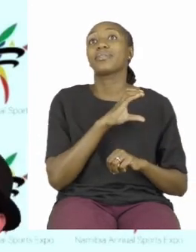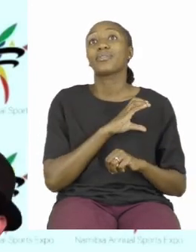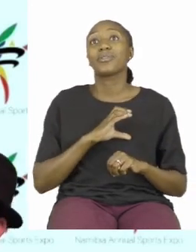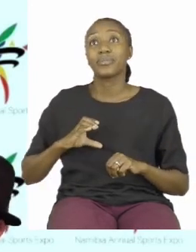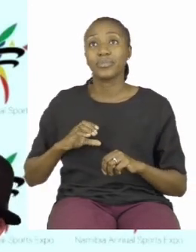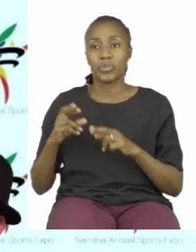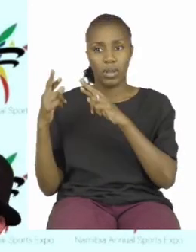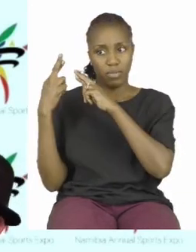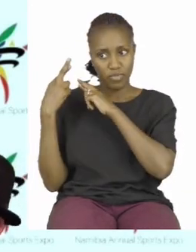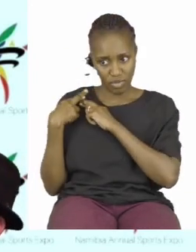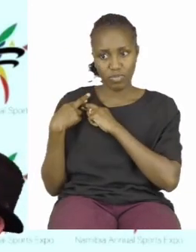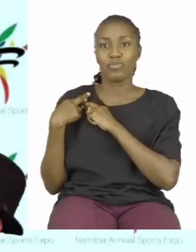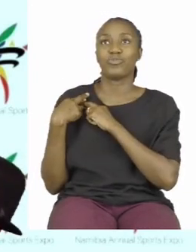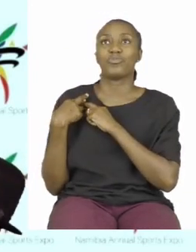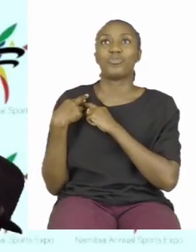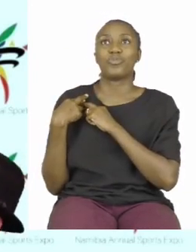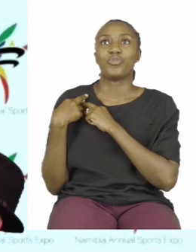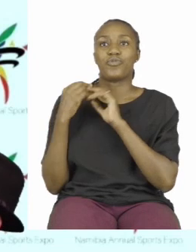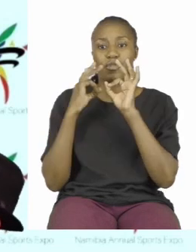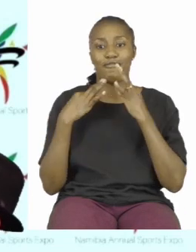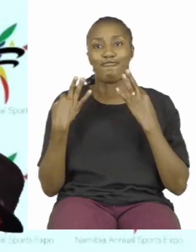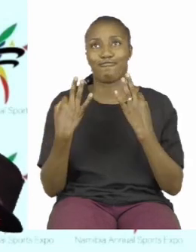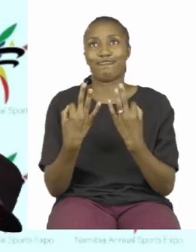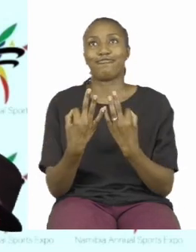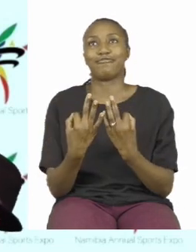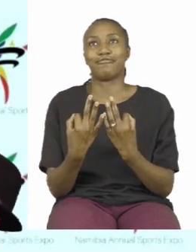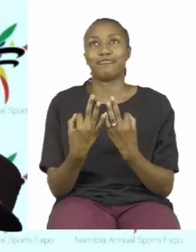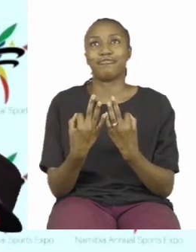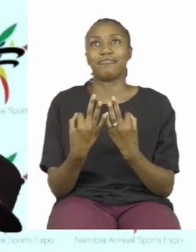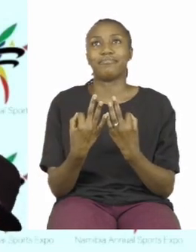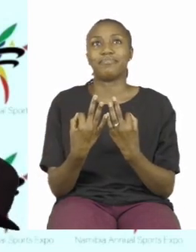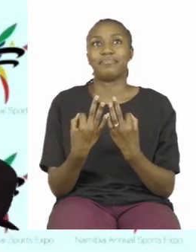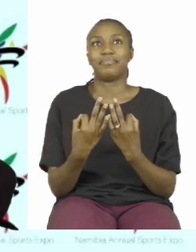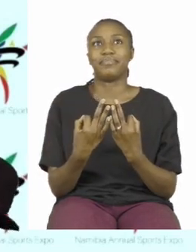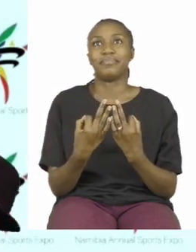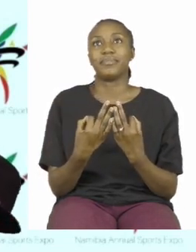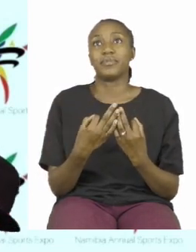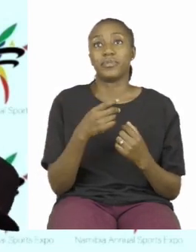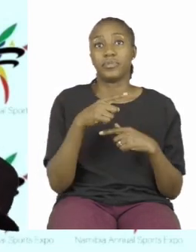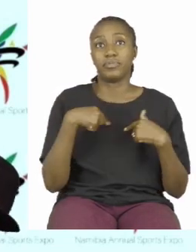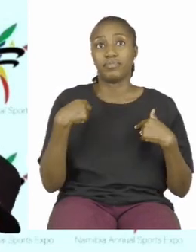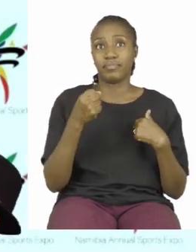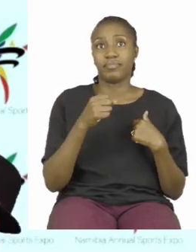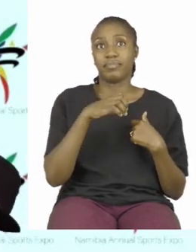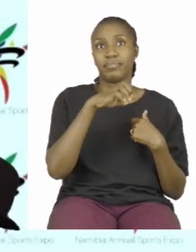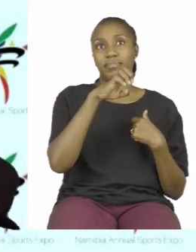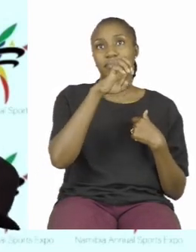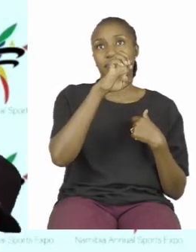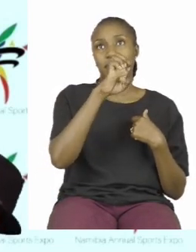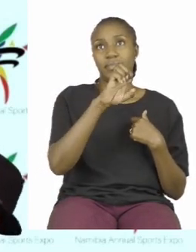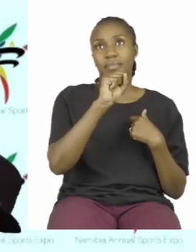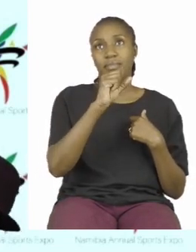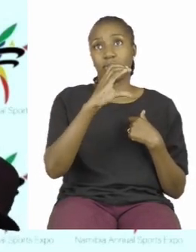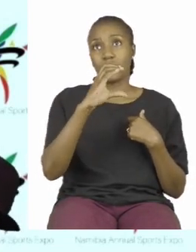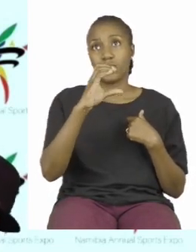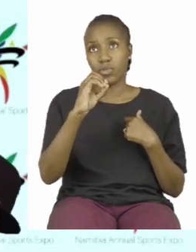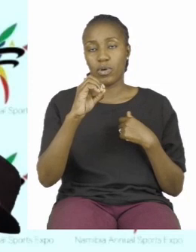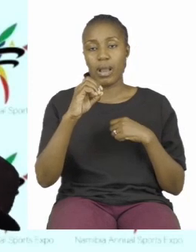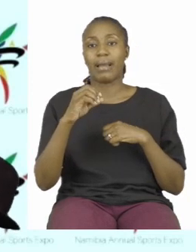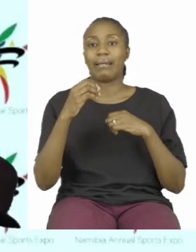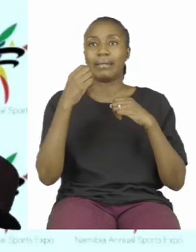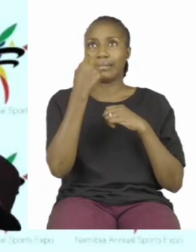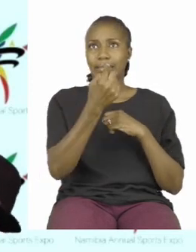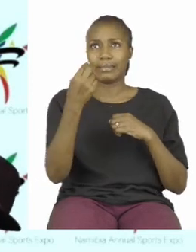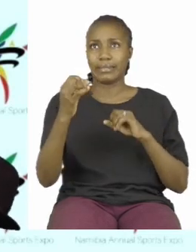runnings of the federation. Yes. Then we have Expo, that consists of each